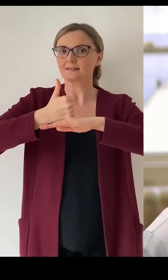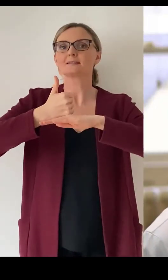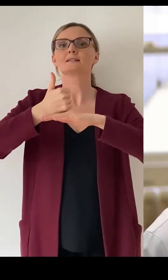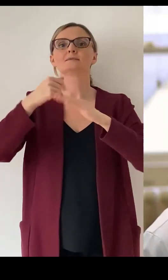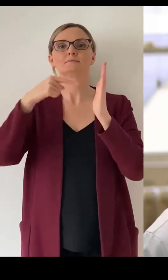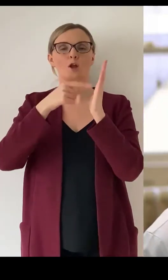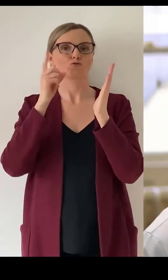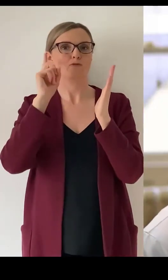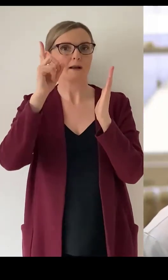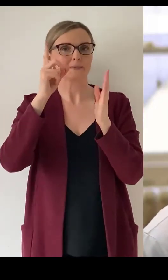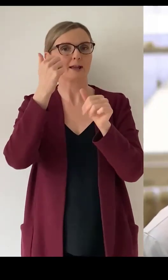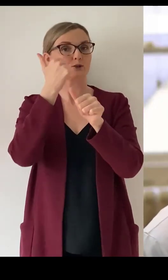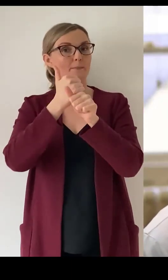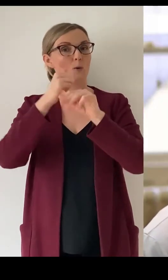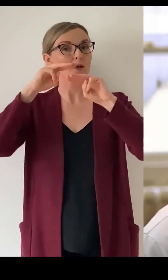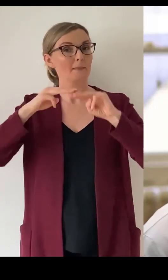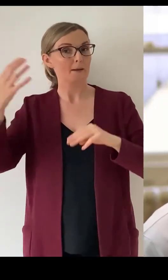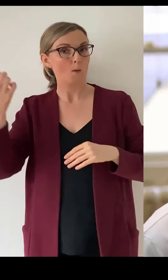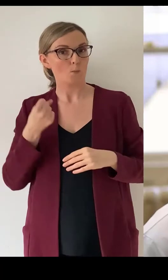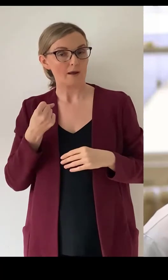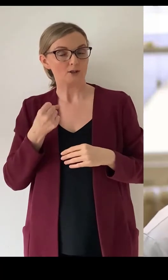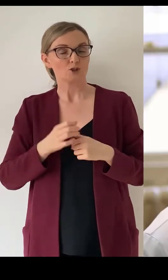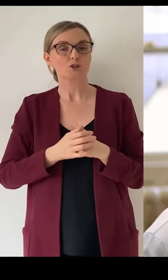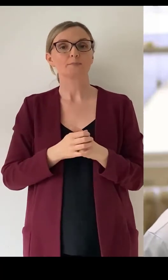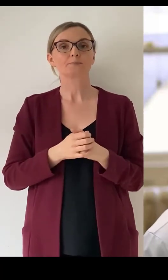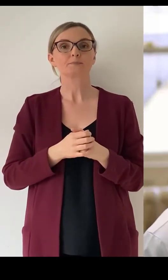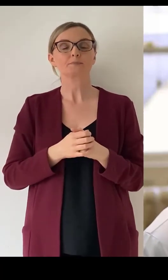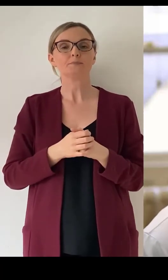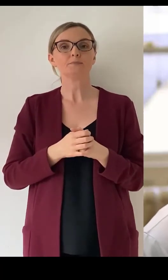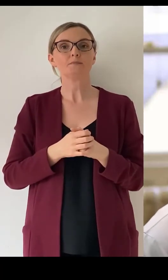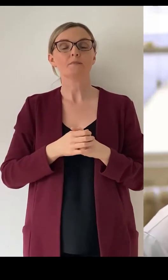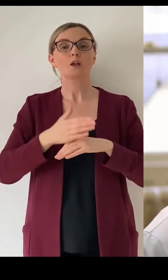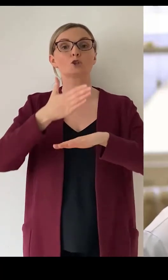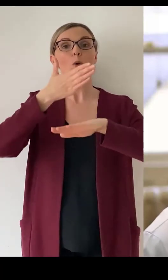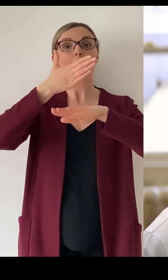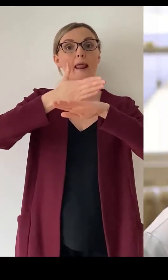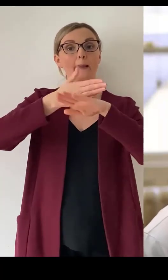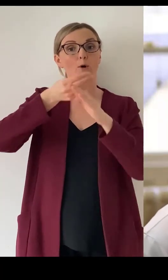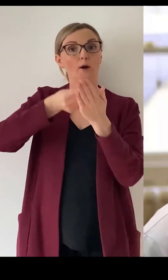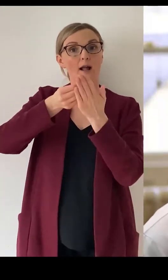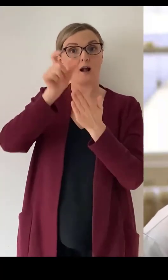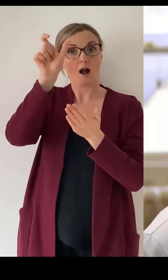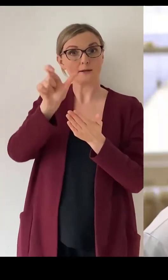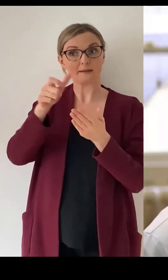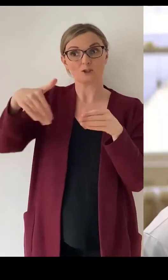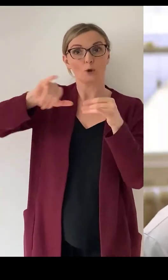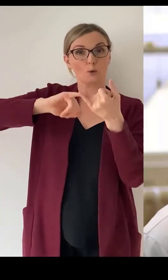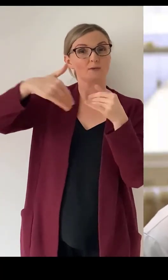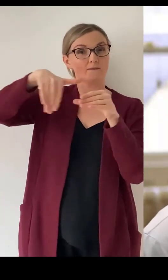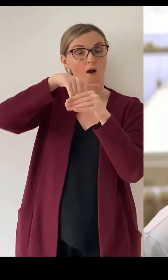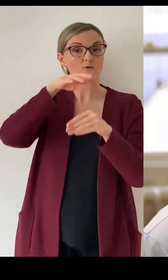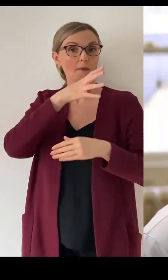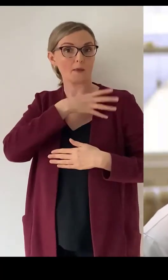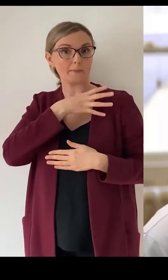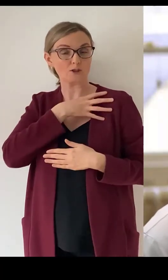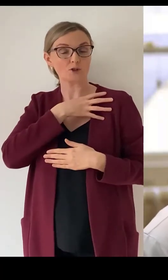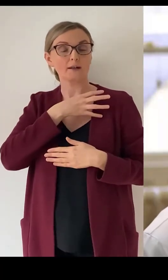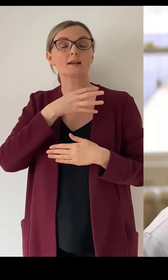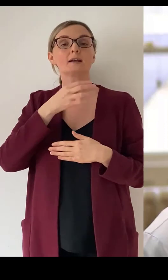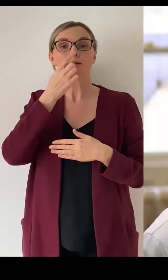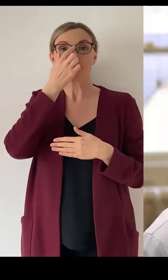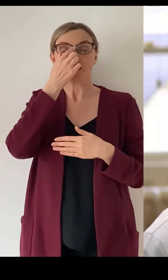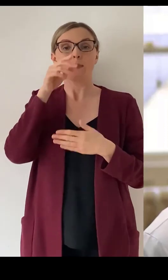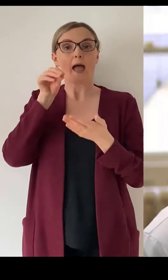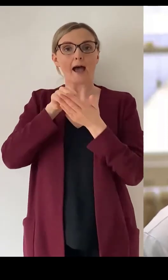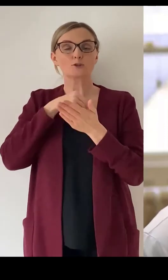of the minimum wage. The role of the labour economist on the commission was first to update and